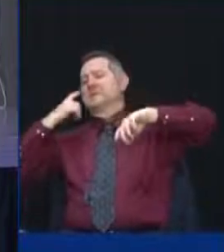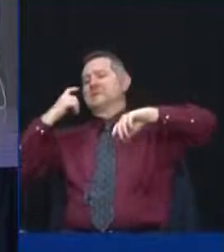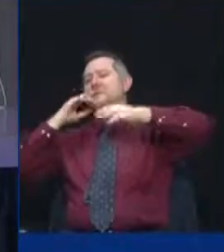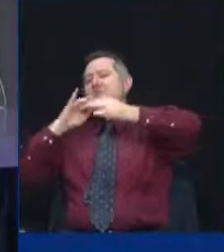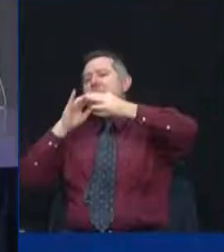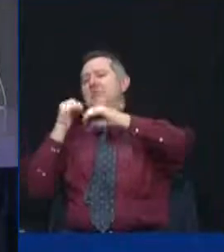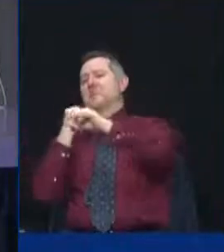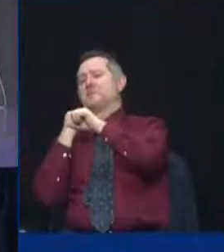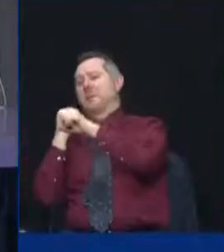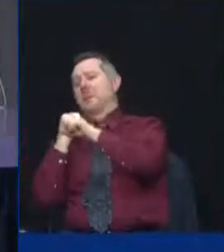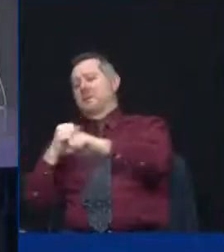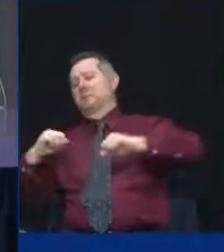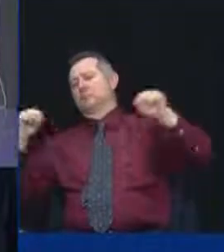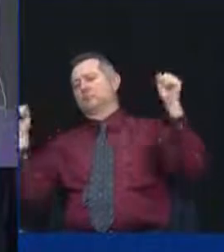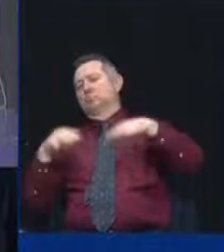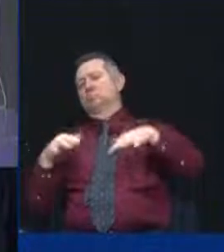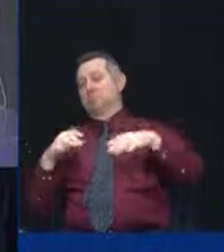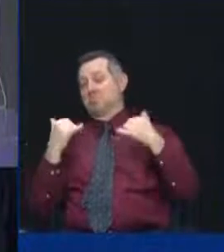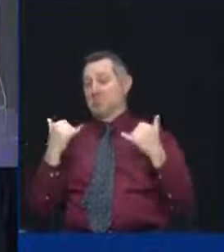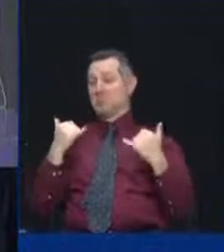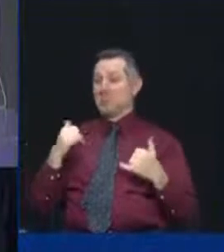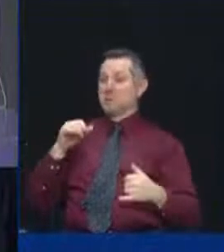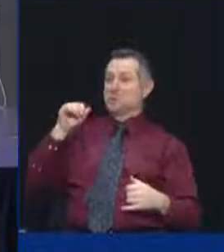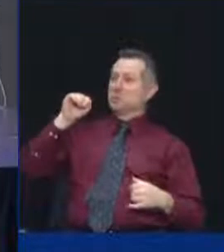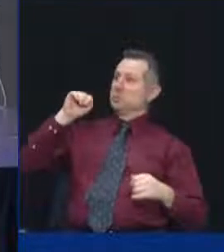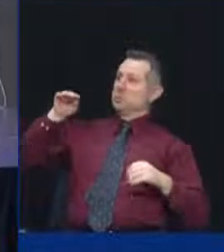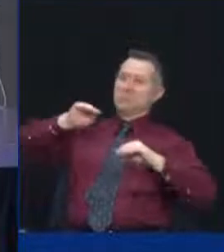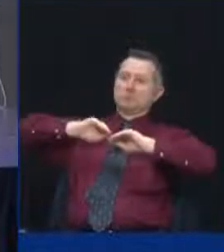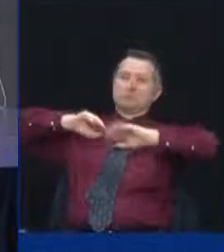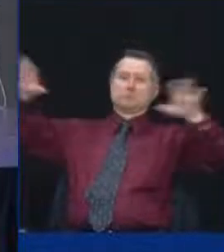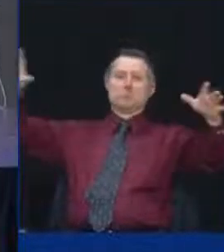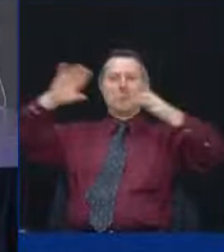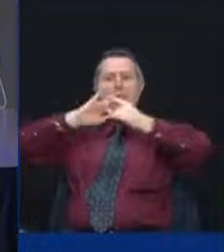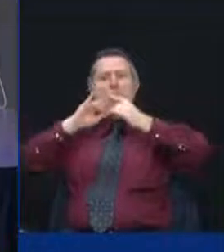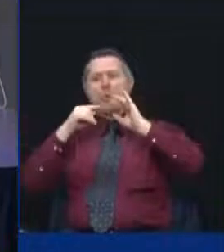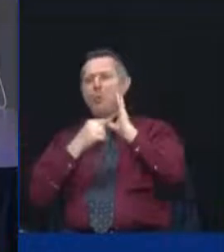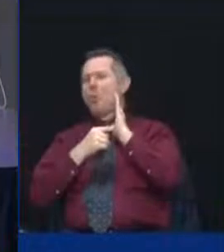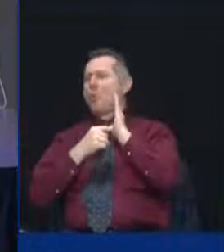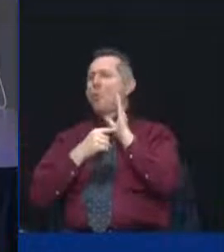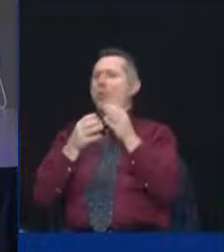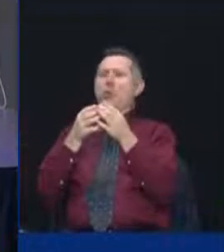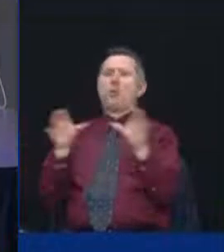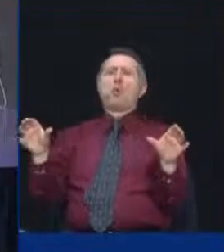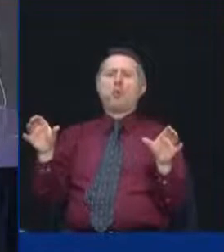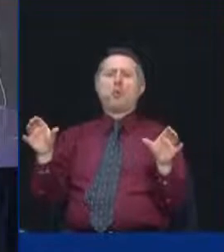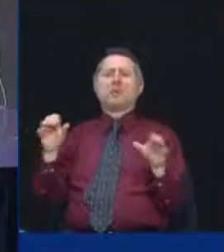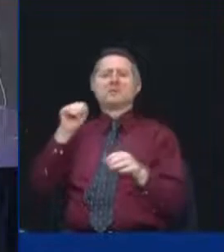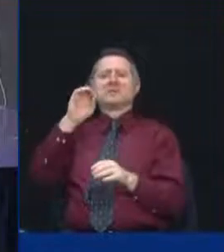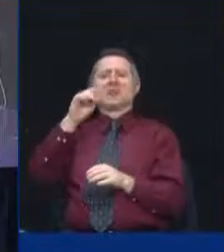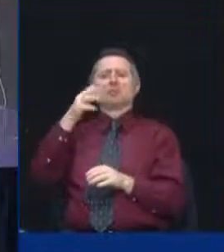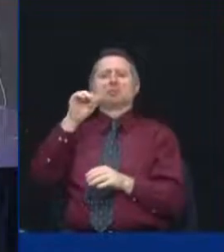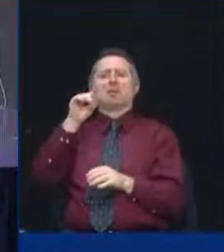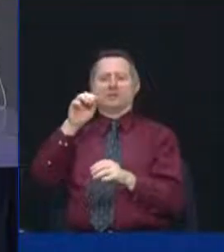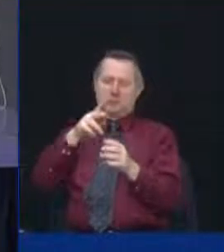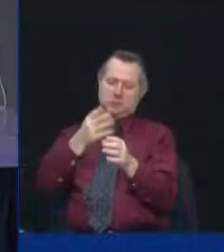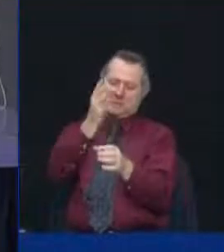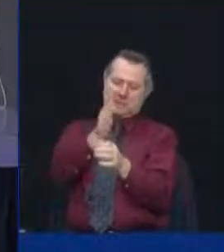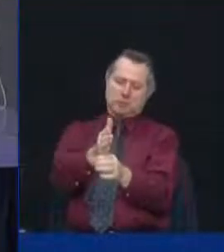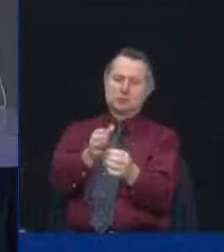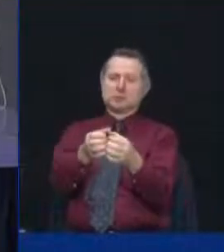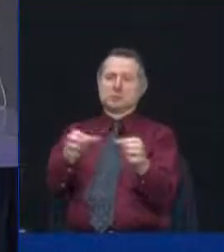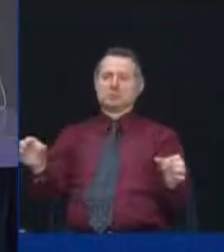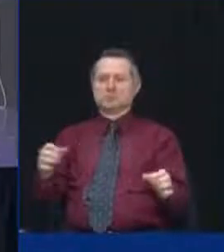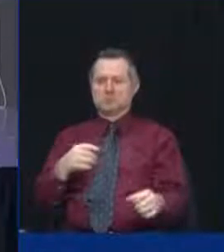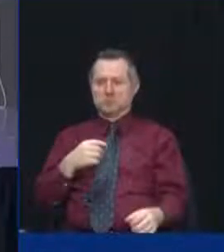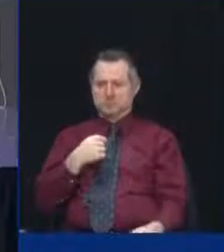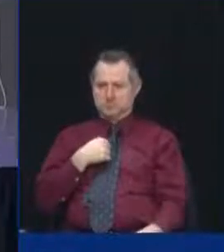mean, already on social media people are saying it's segregation. Can you talk about the process that you all went through to